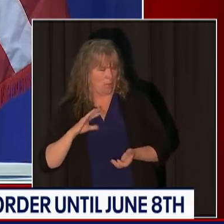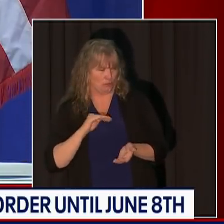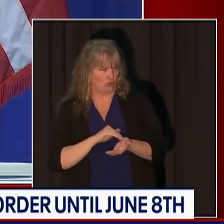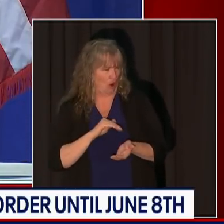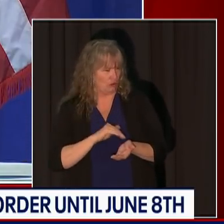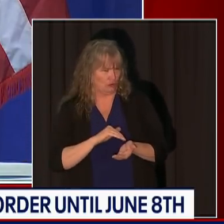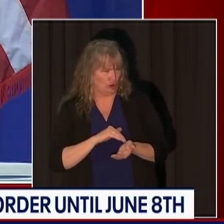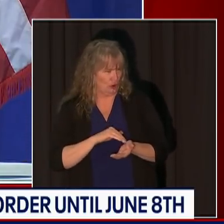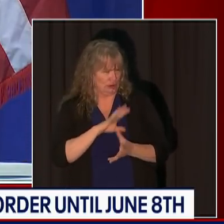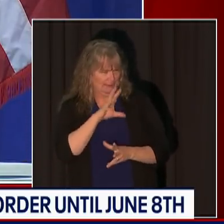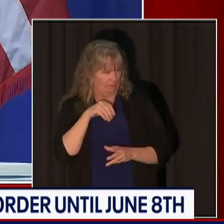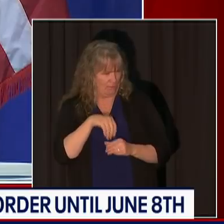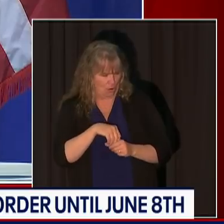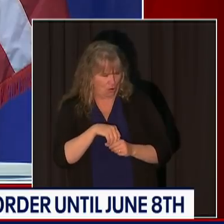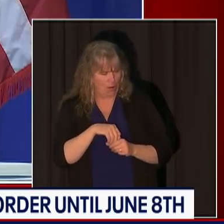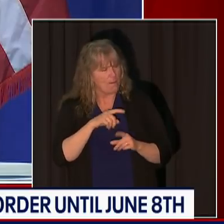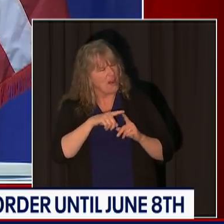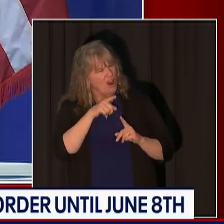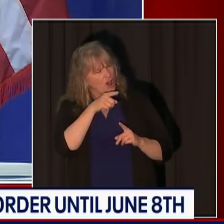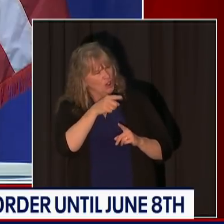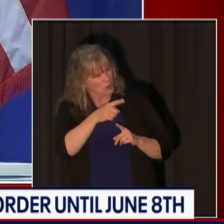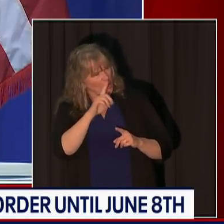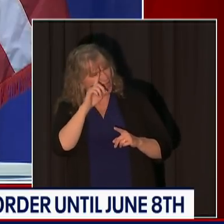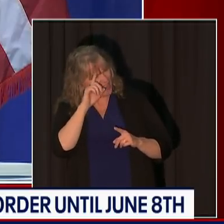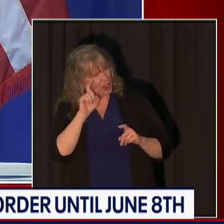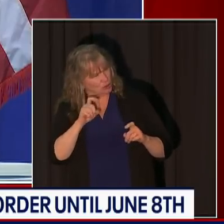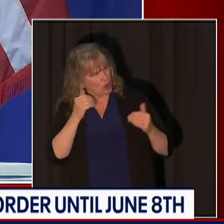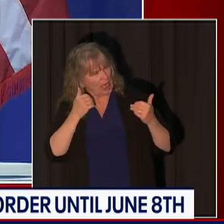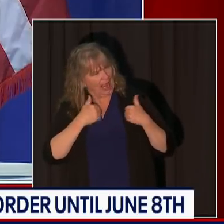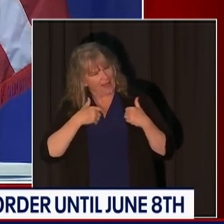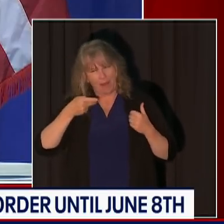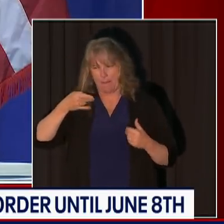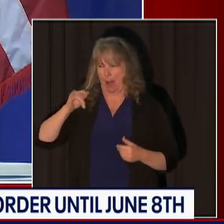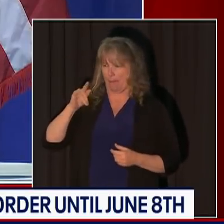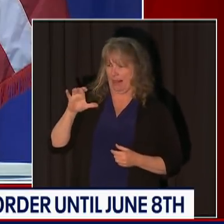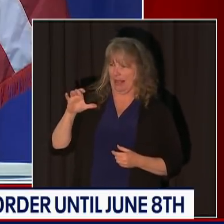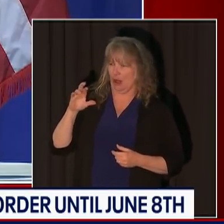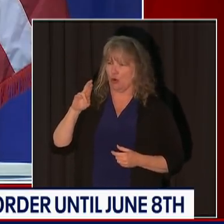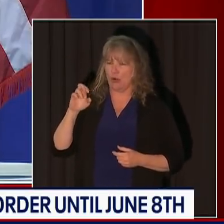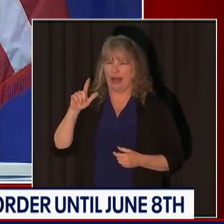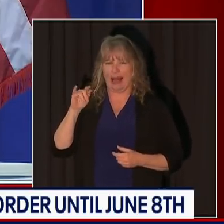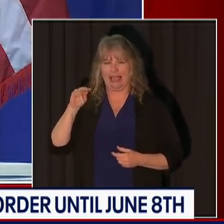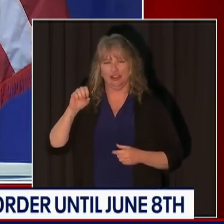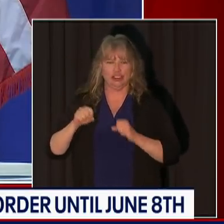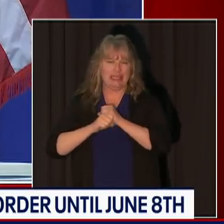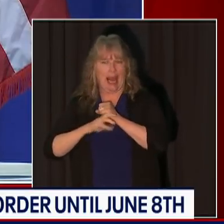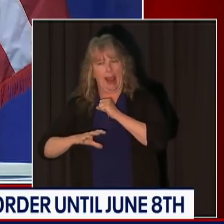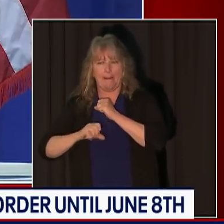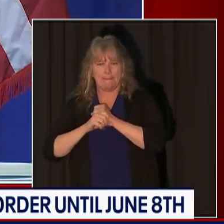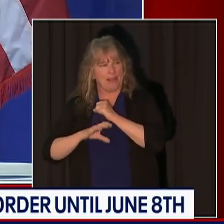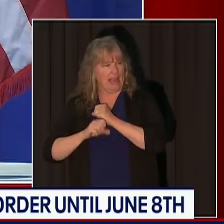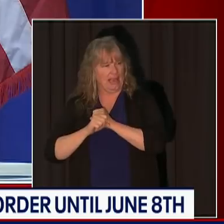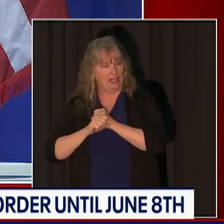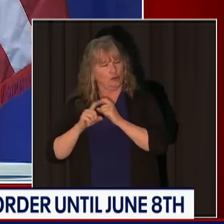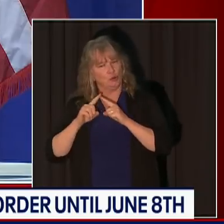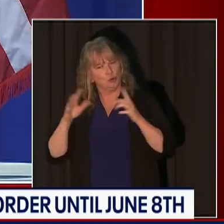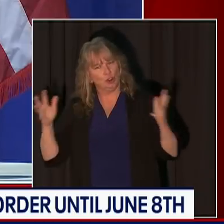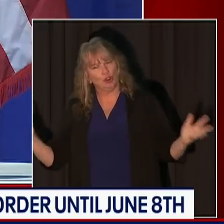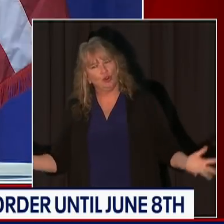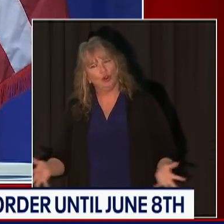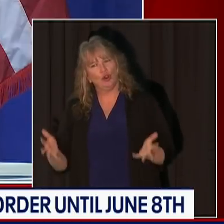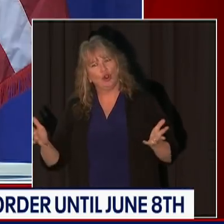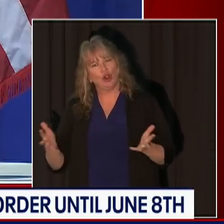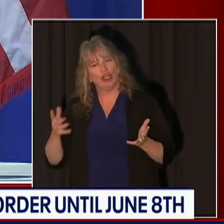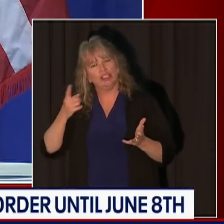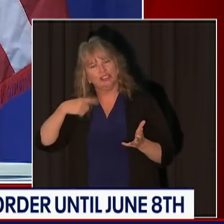out of her conversation at the press conference today is that she has extended the stay-at-home order until Monday, June 8th. The